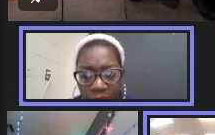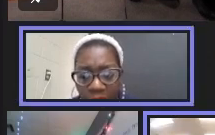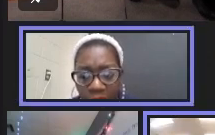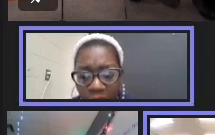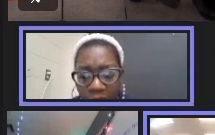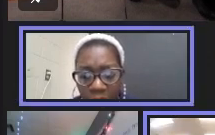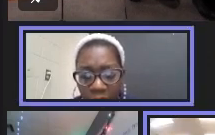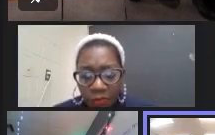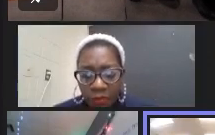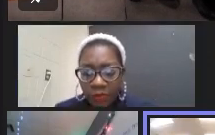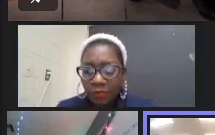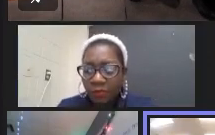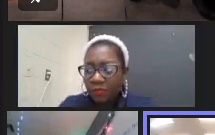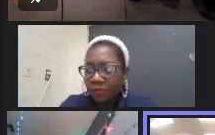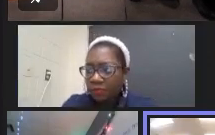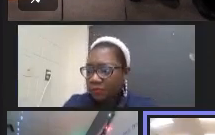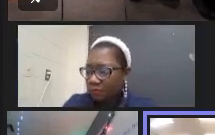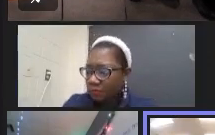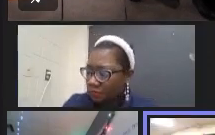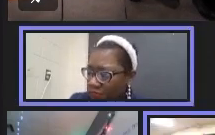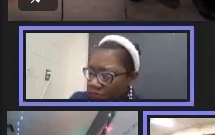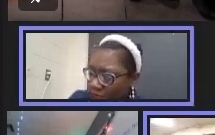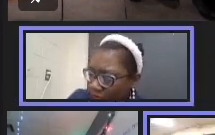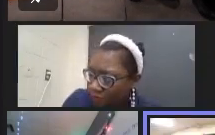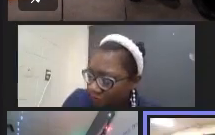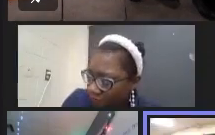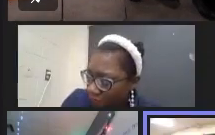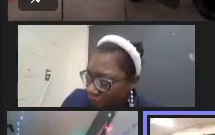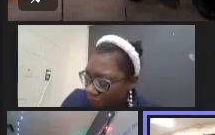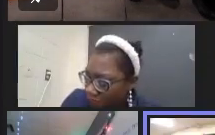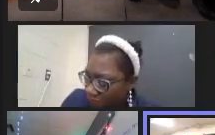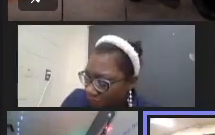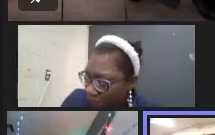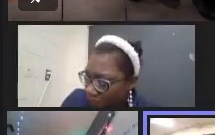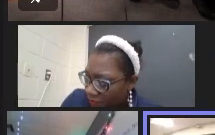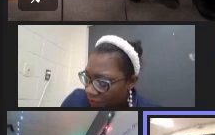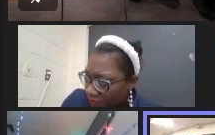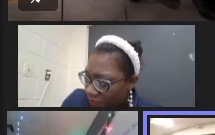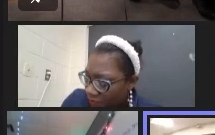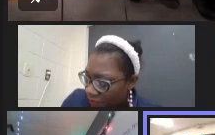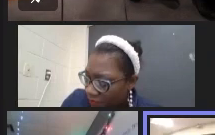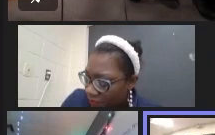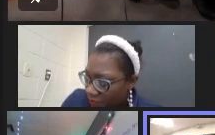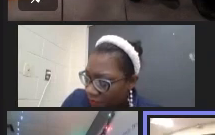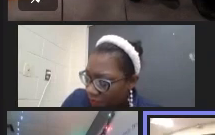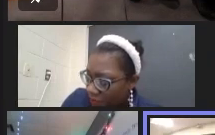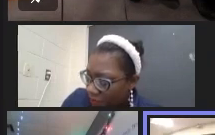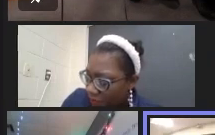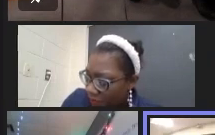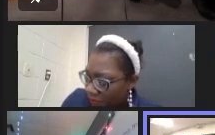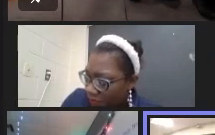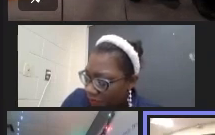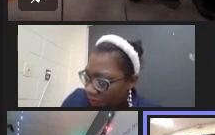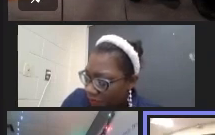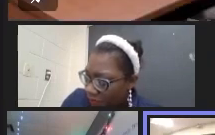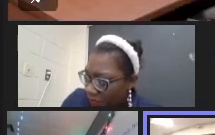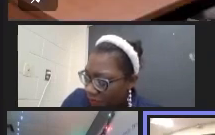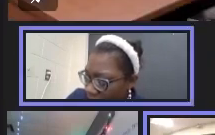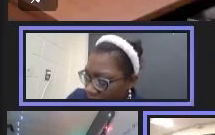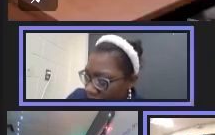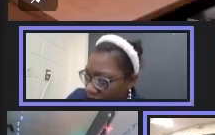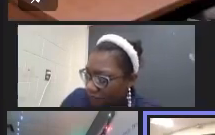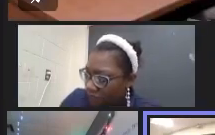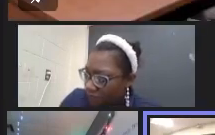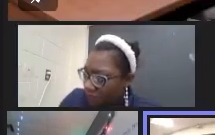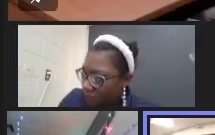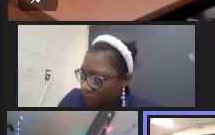ineffective teachers? So it's based on the principal's evaluation of the teachers. Mm-hmm. At the state